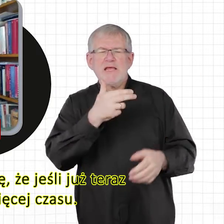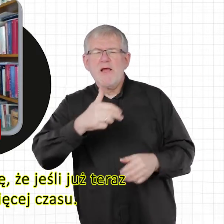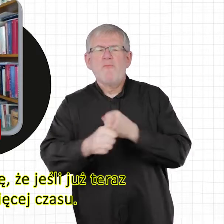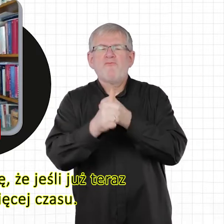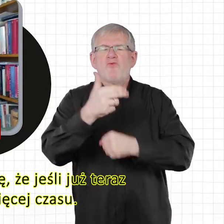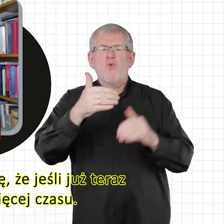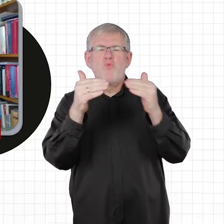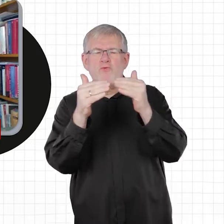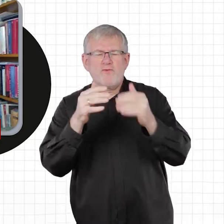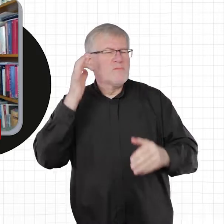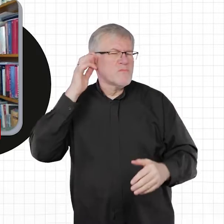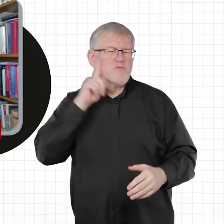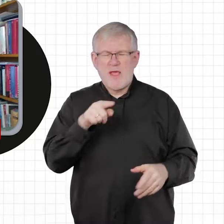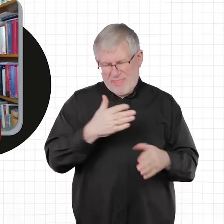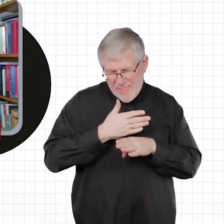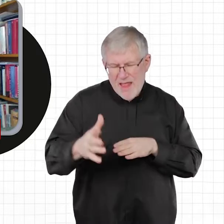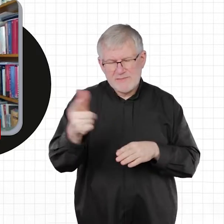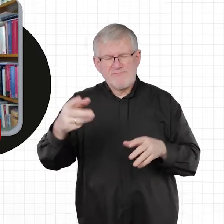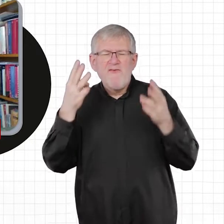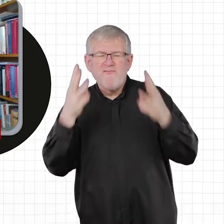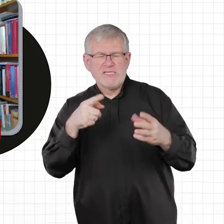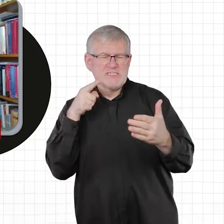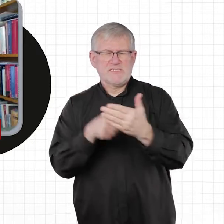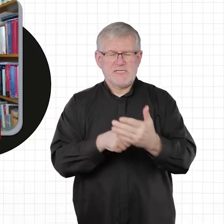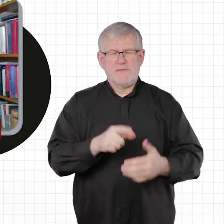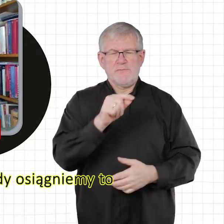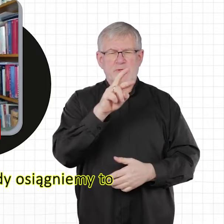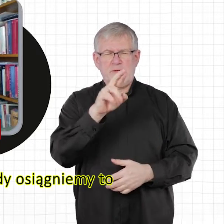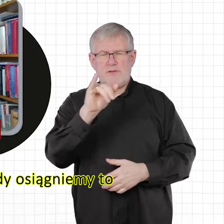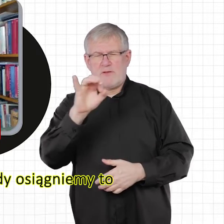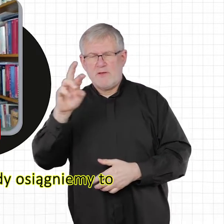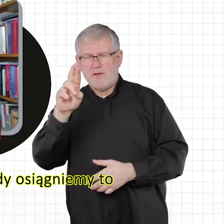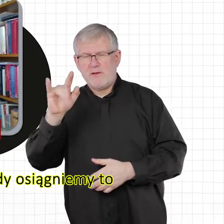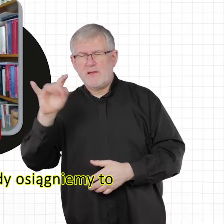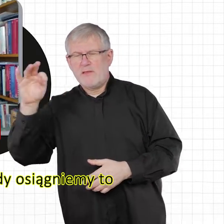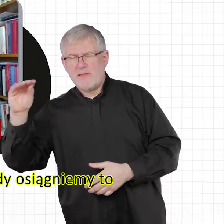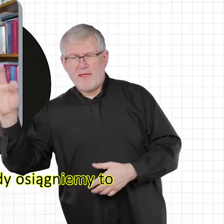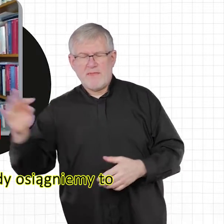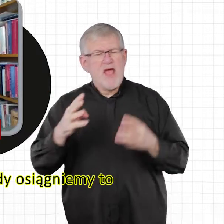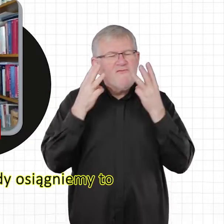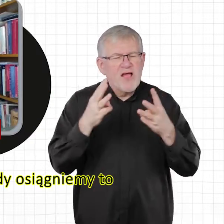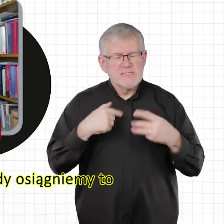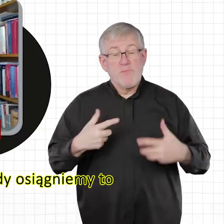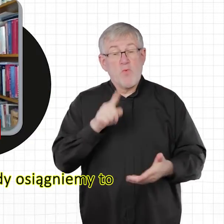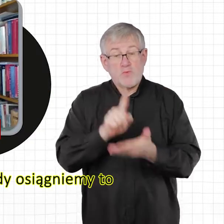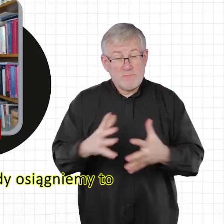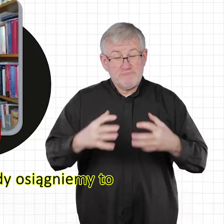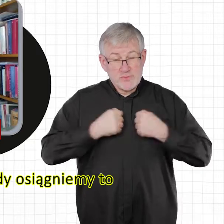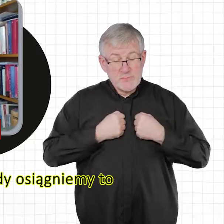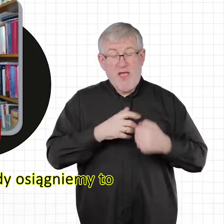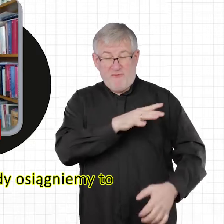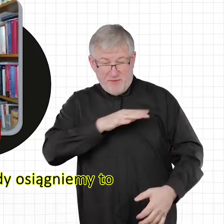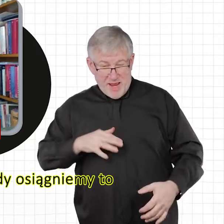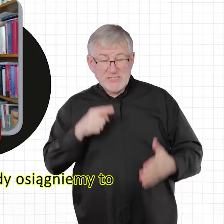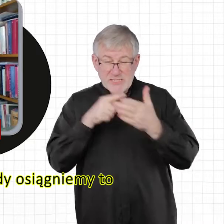maybe we need some time, maybe we have to put some work on it, maybe we have to wait for some changes, and then we will